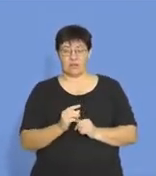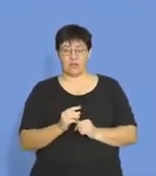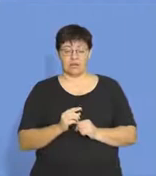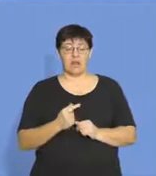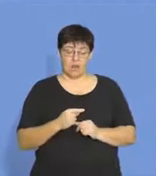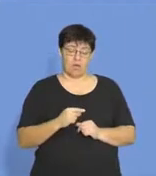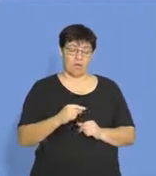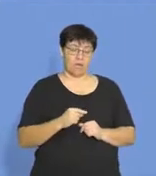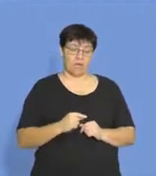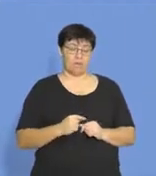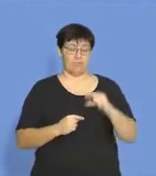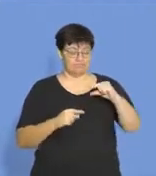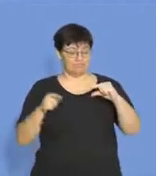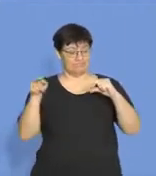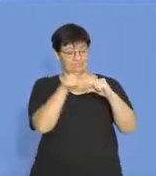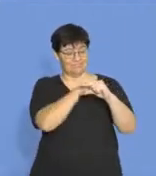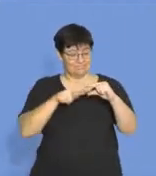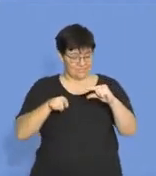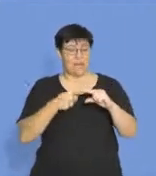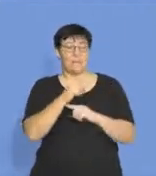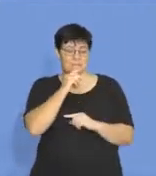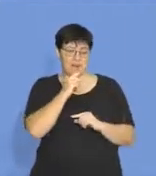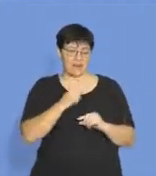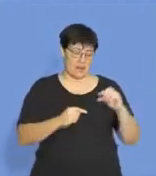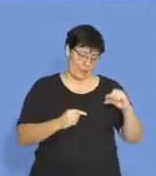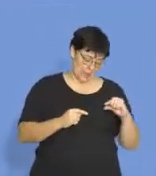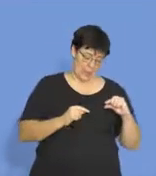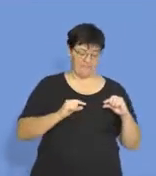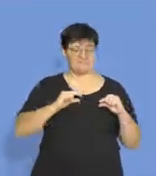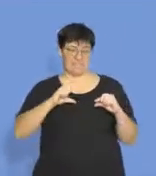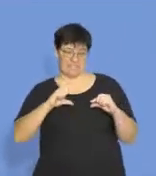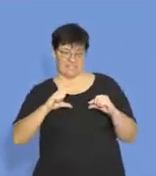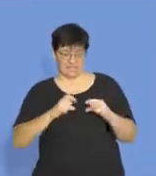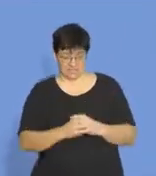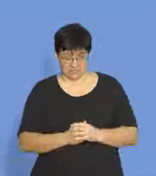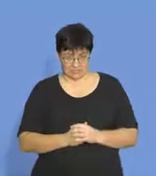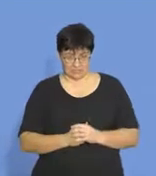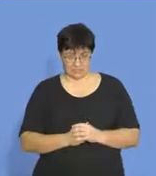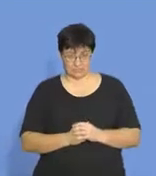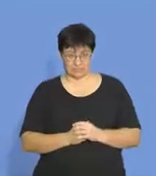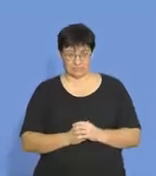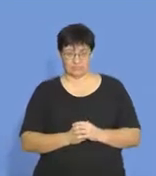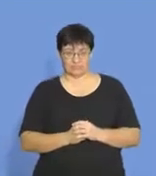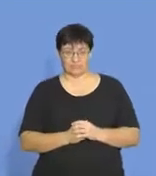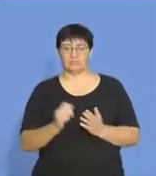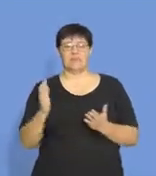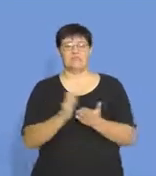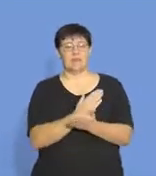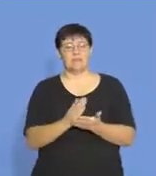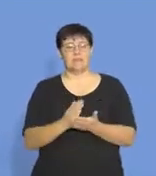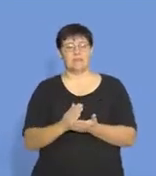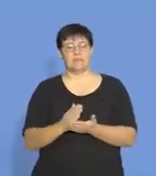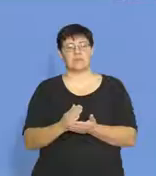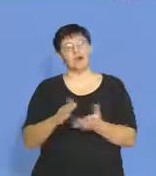sharp point is facing is the smaller value, and wherever it is opening to is the bigger value. Some people, they use